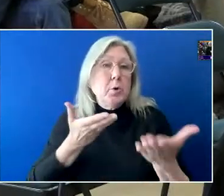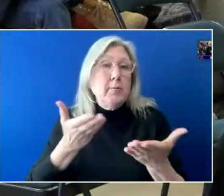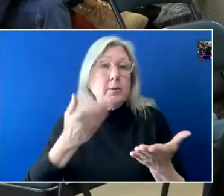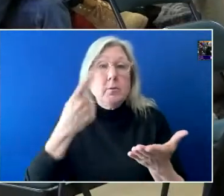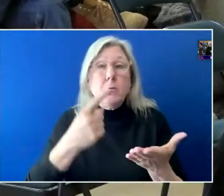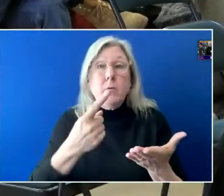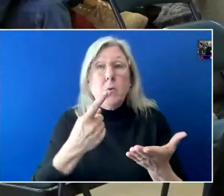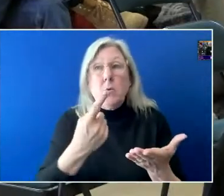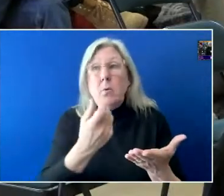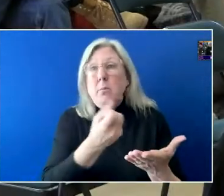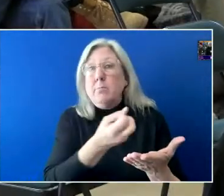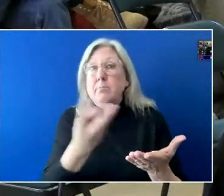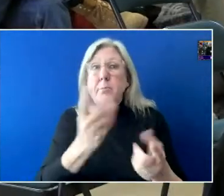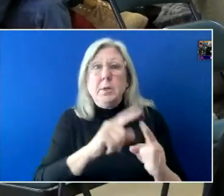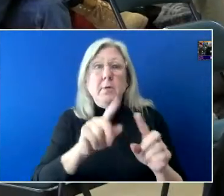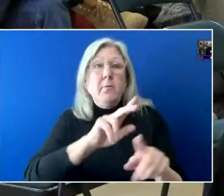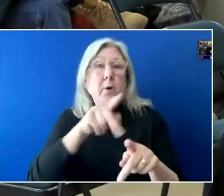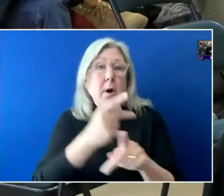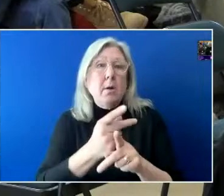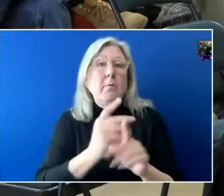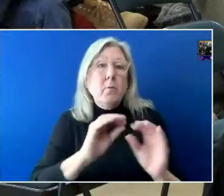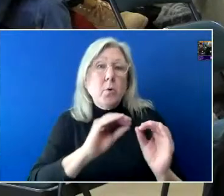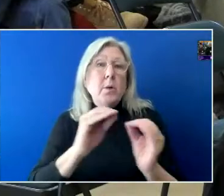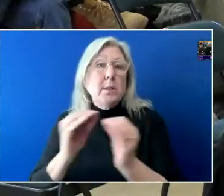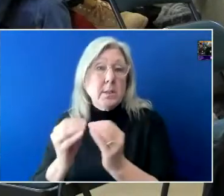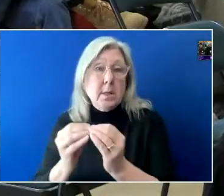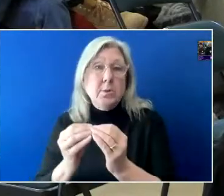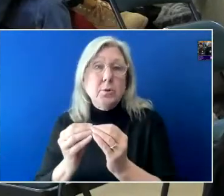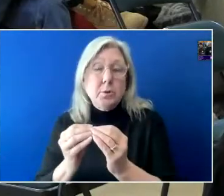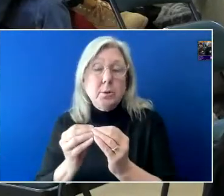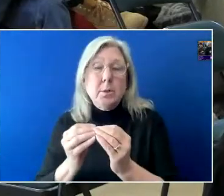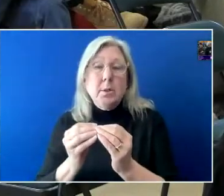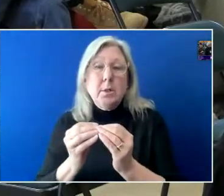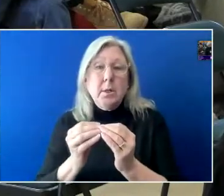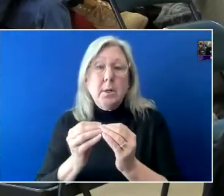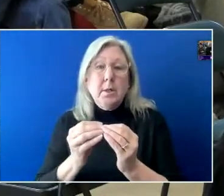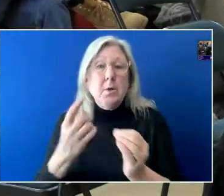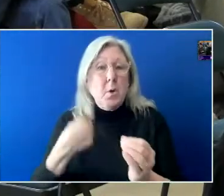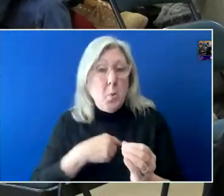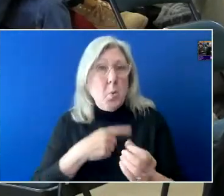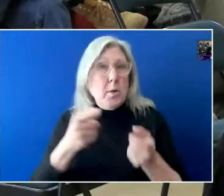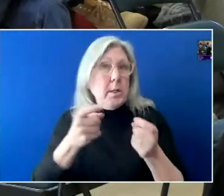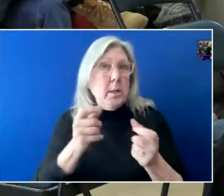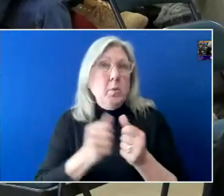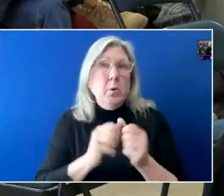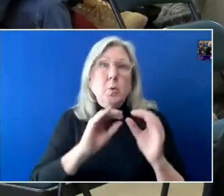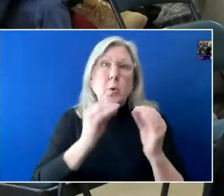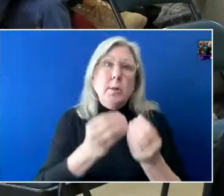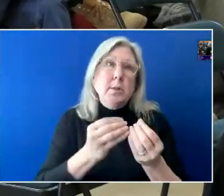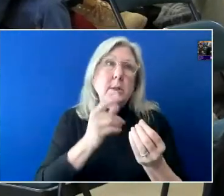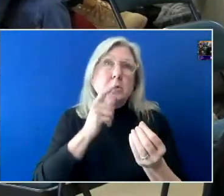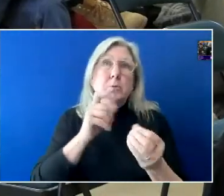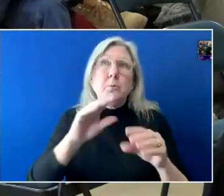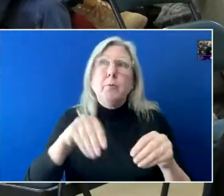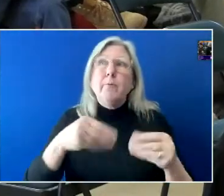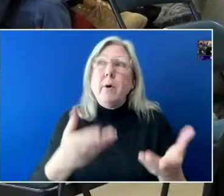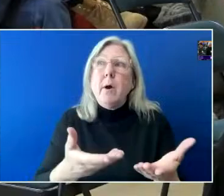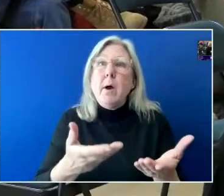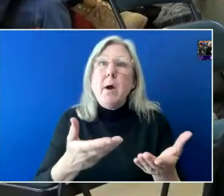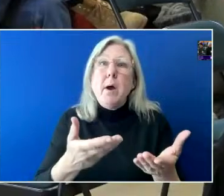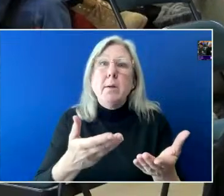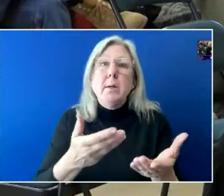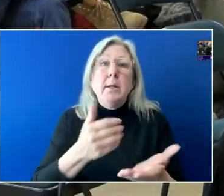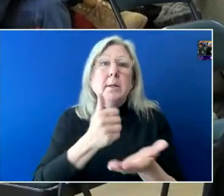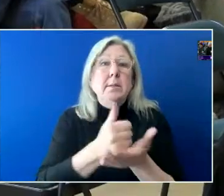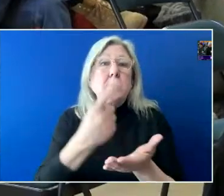of different types of organizations so uh we're dealing with organizations that provide uh assistance to